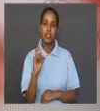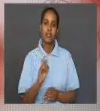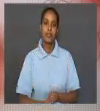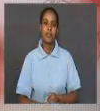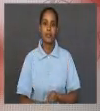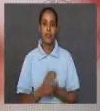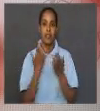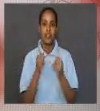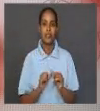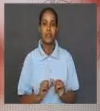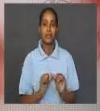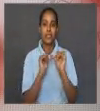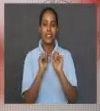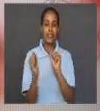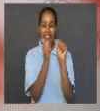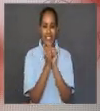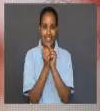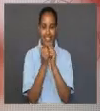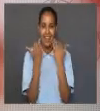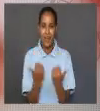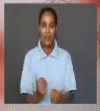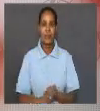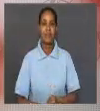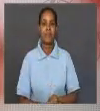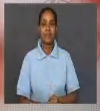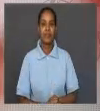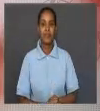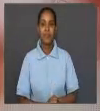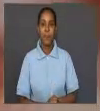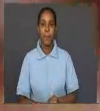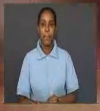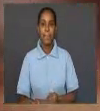equation? Let us go through them together now.